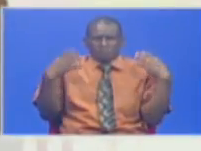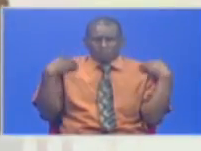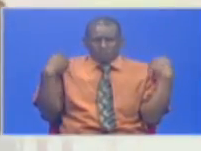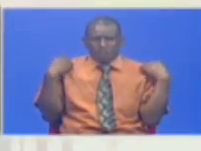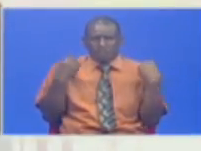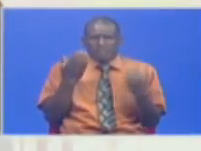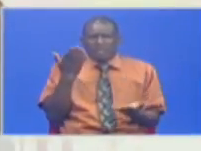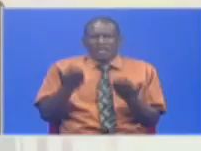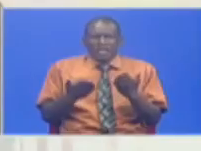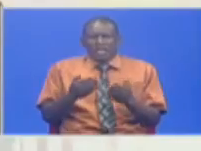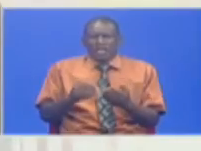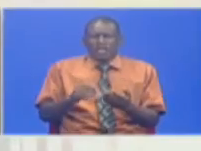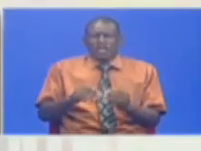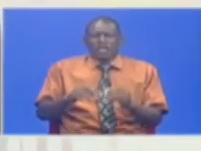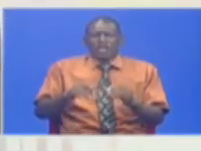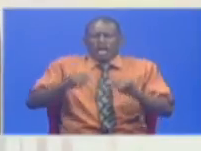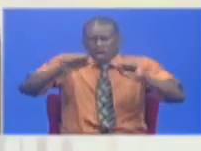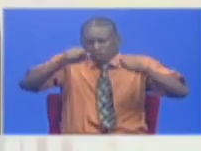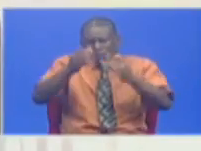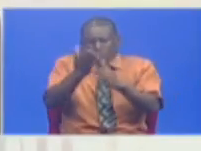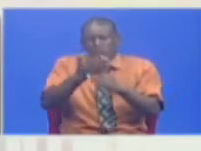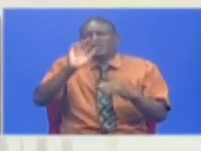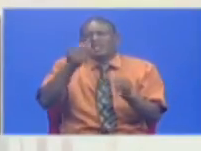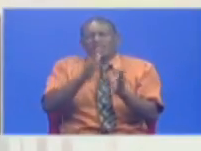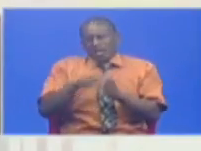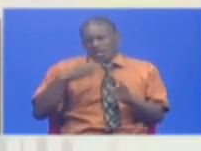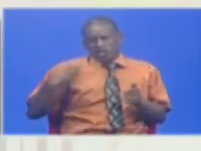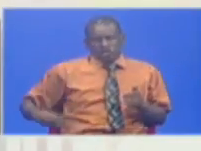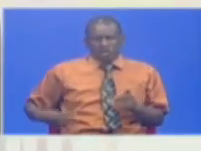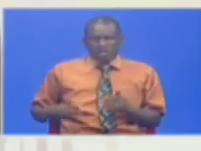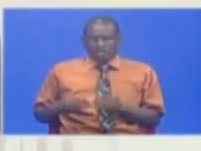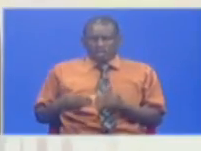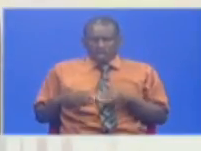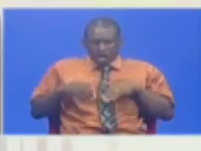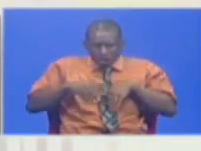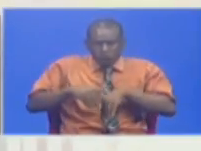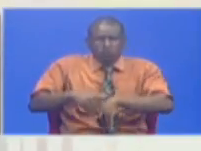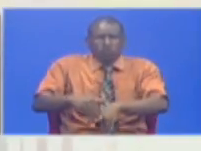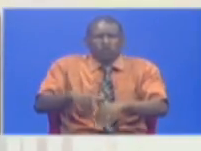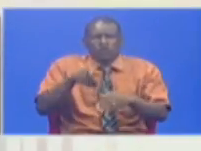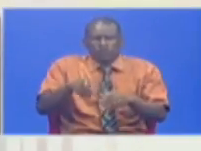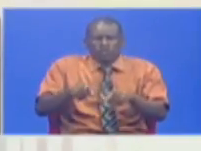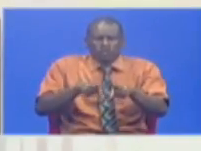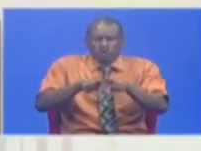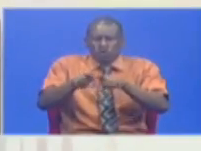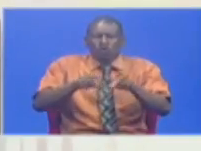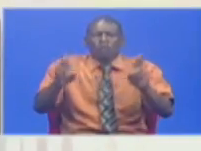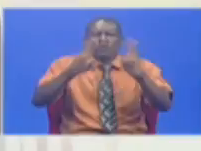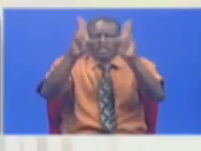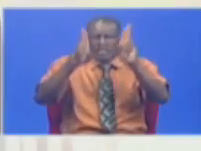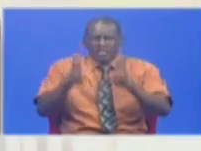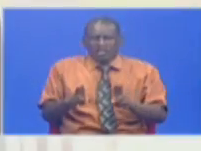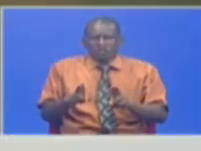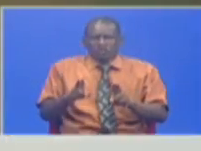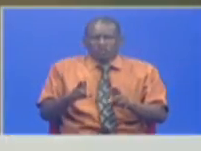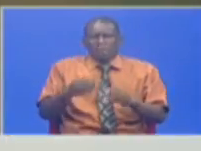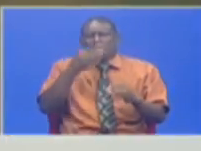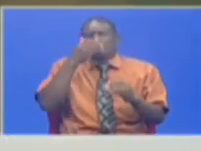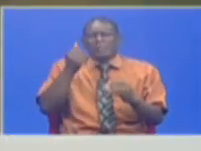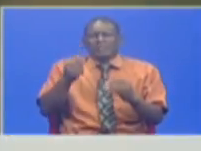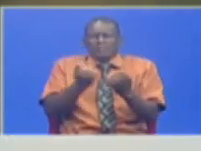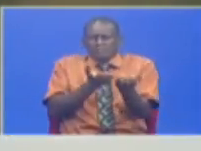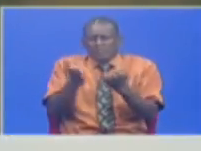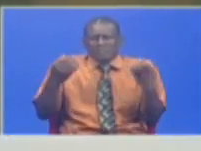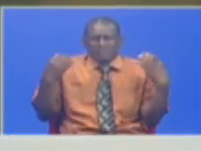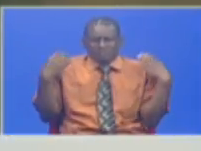agreements between China and Kenya are in line with common international best practice. This was a